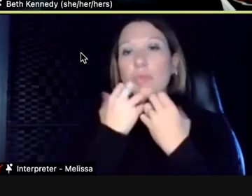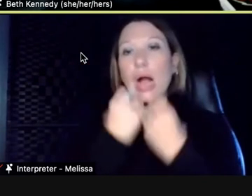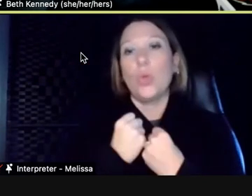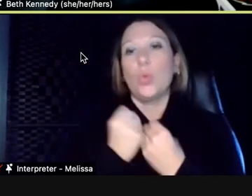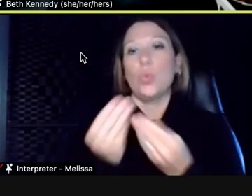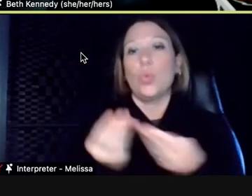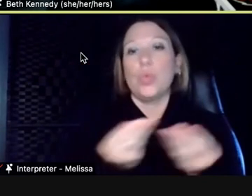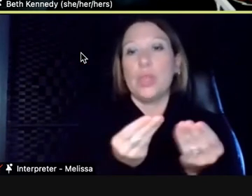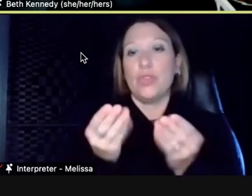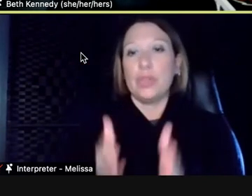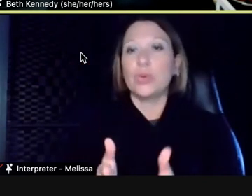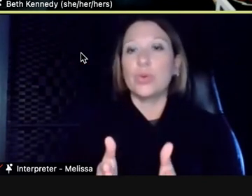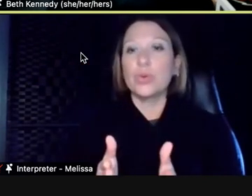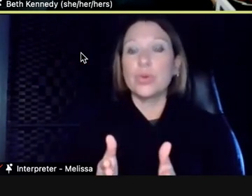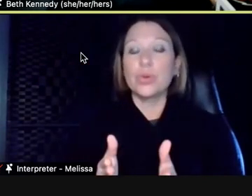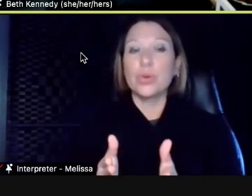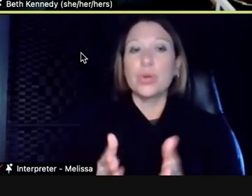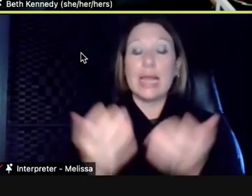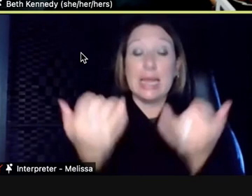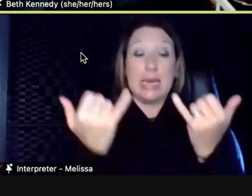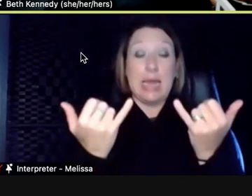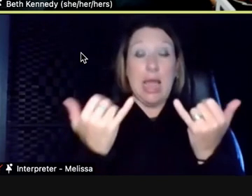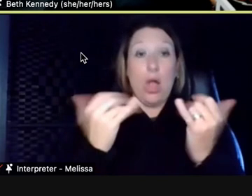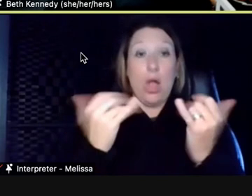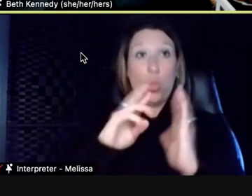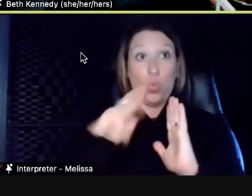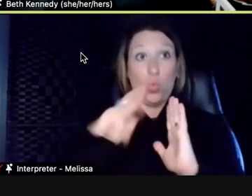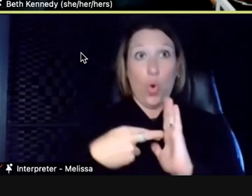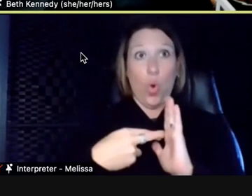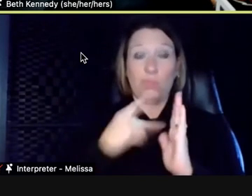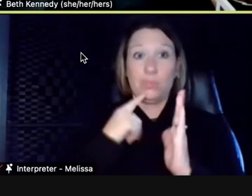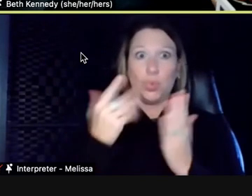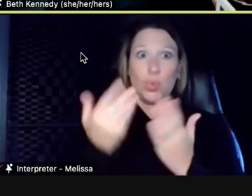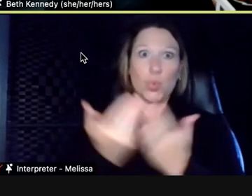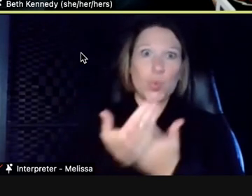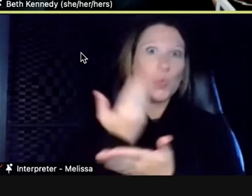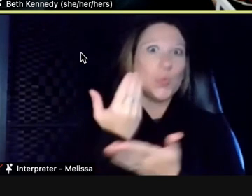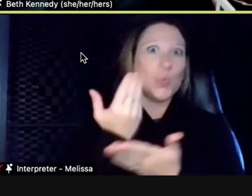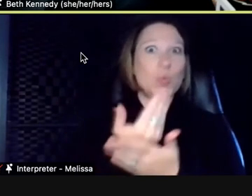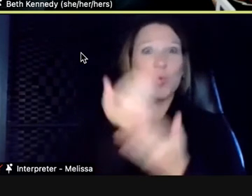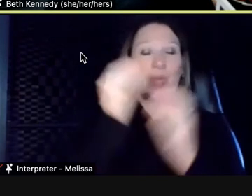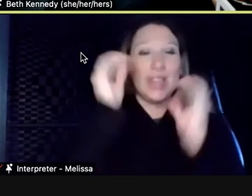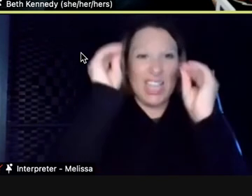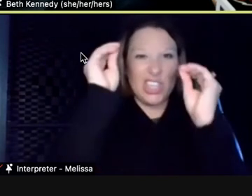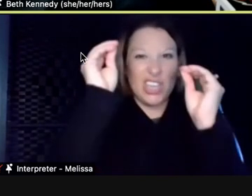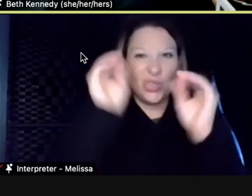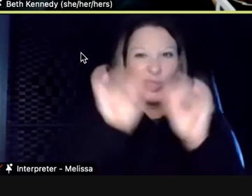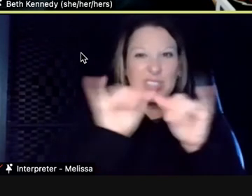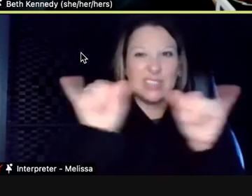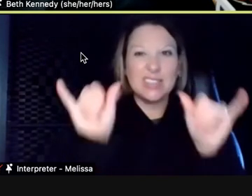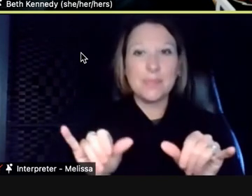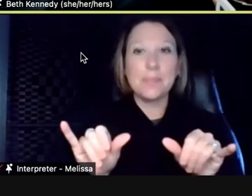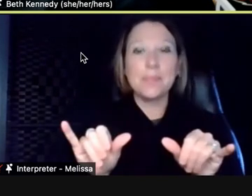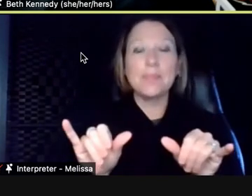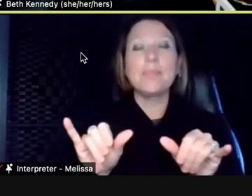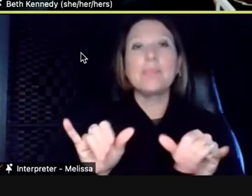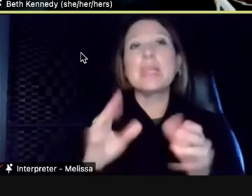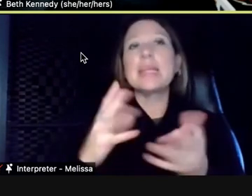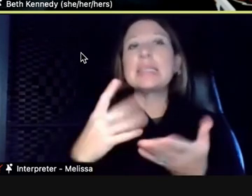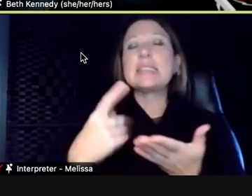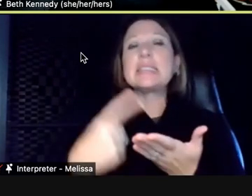the whole idea, the whole role of an intervener is so new in the educational system, sometimes they're